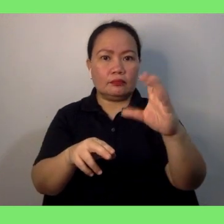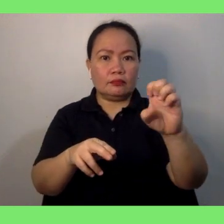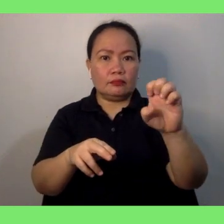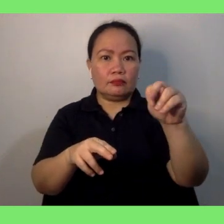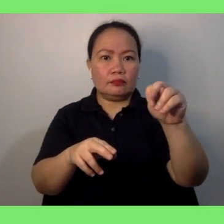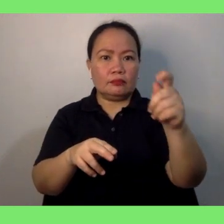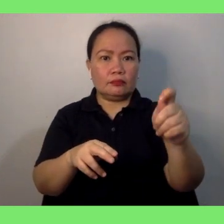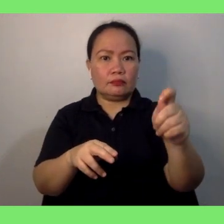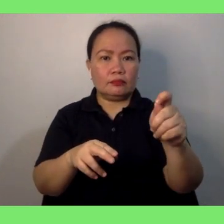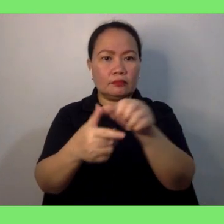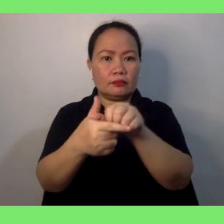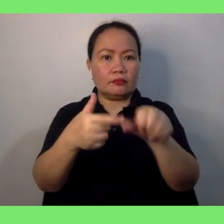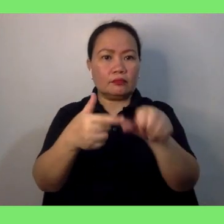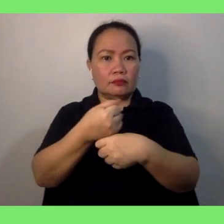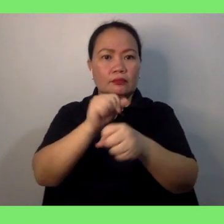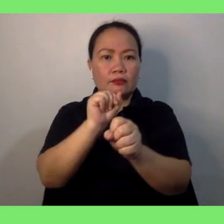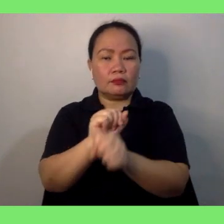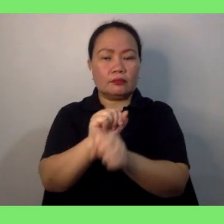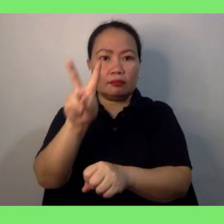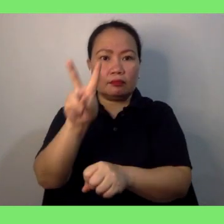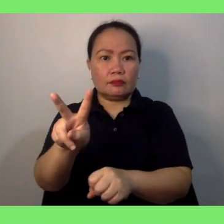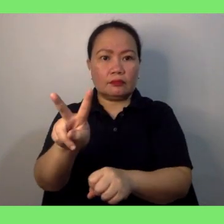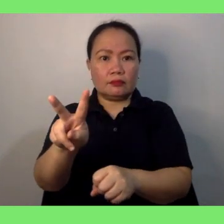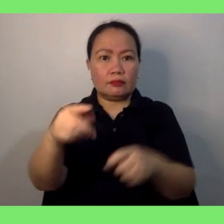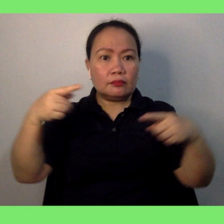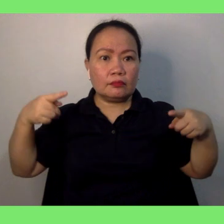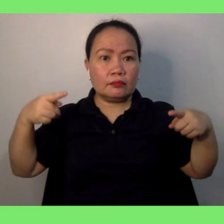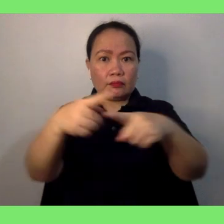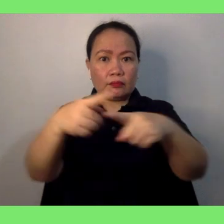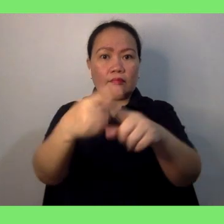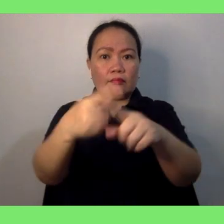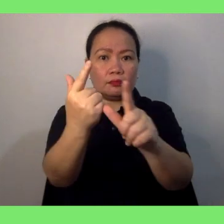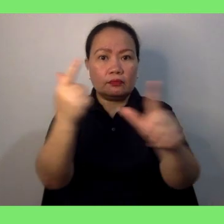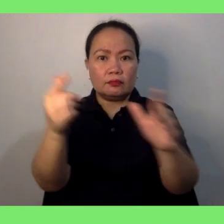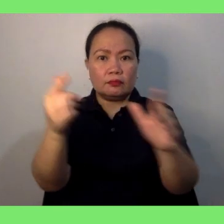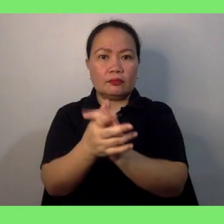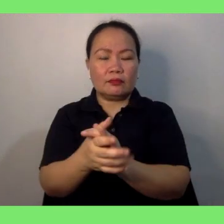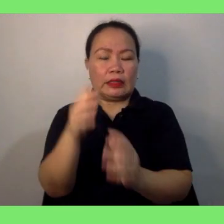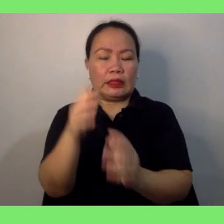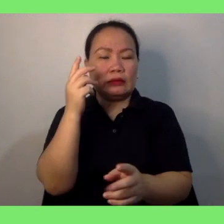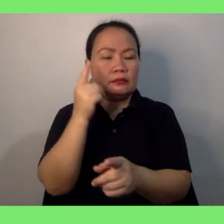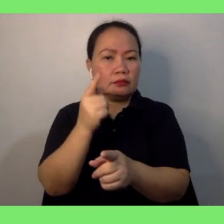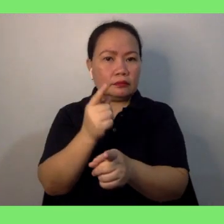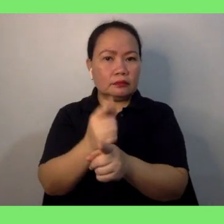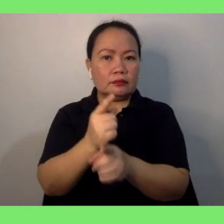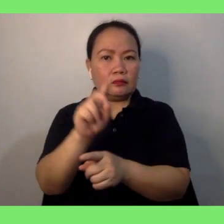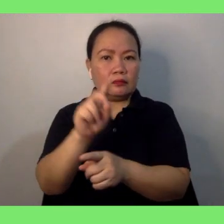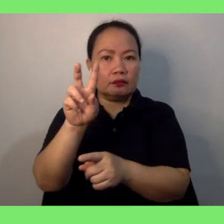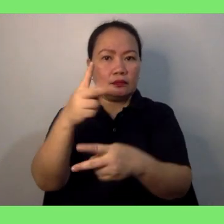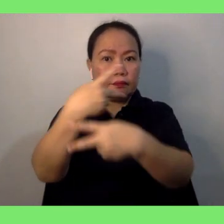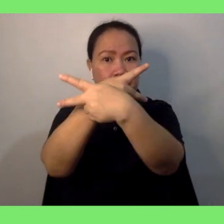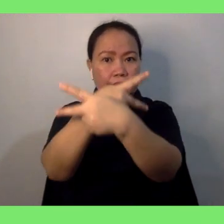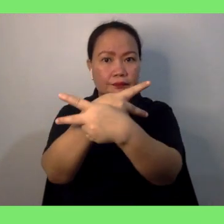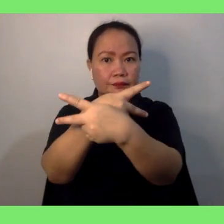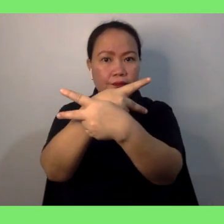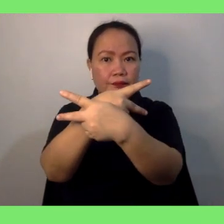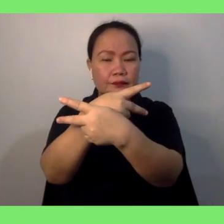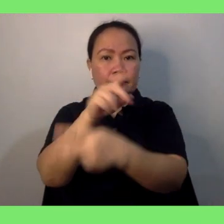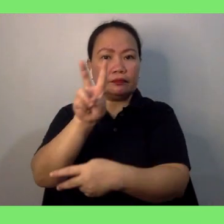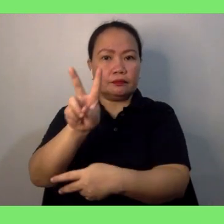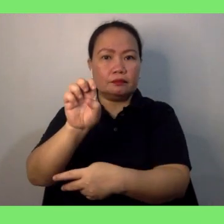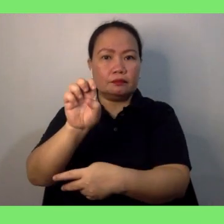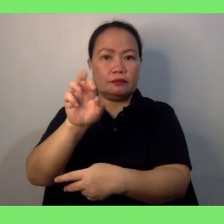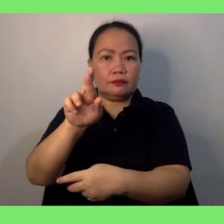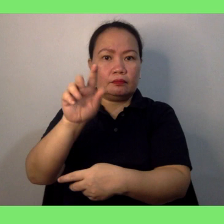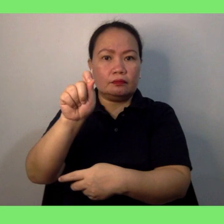lines? So ano yung tawag natin doon? So those are vertical angles. Now, if two lines are lying on the